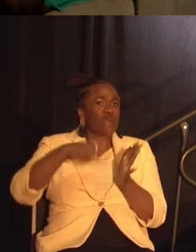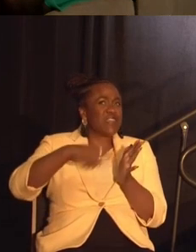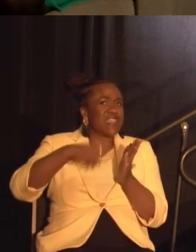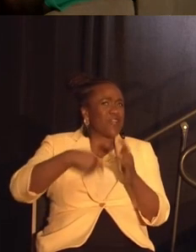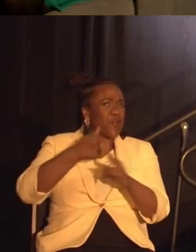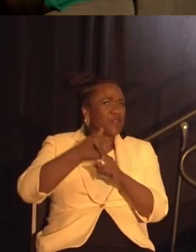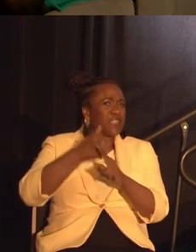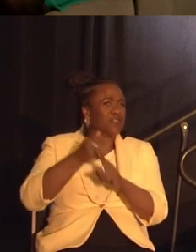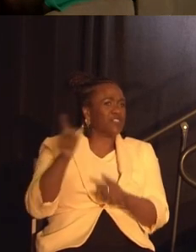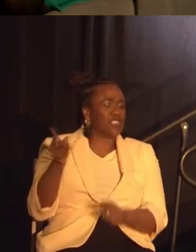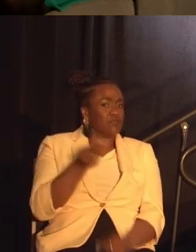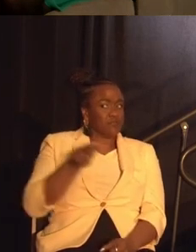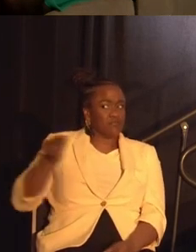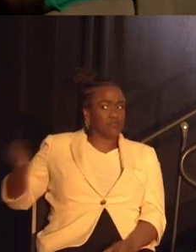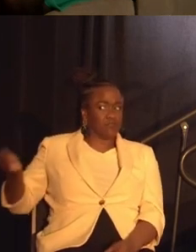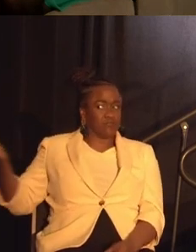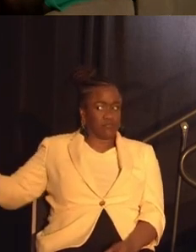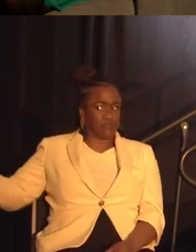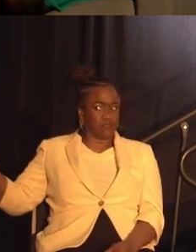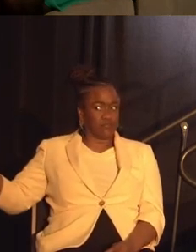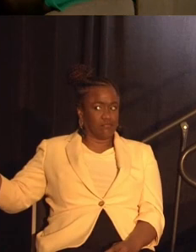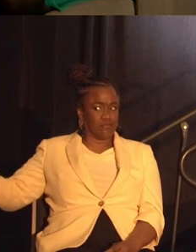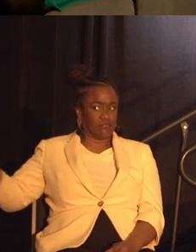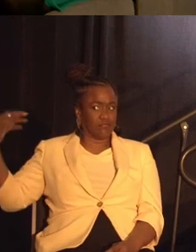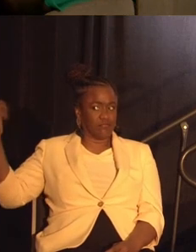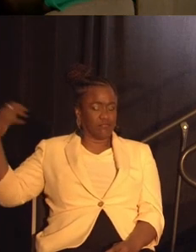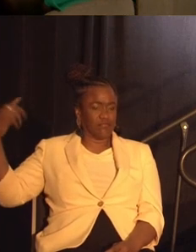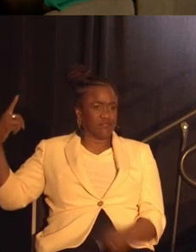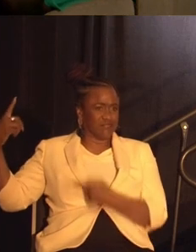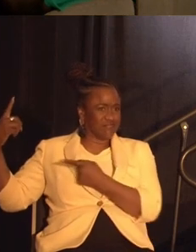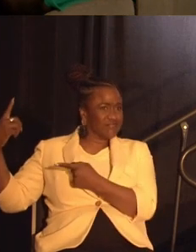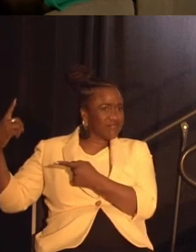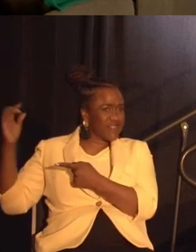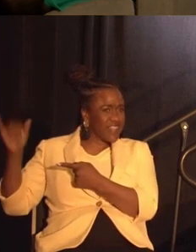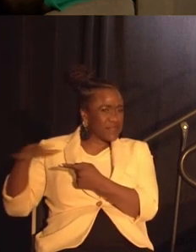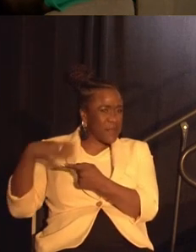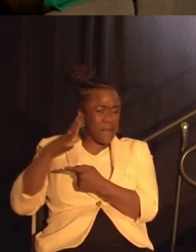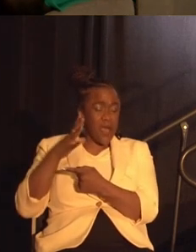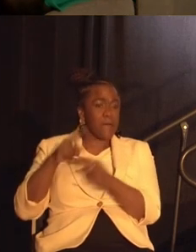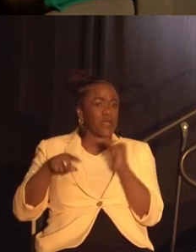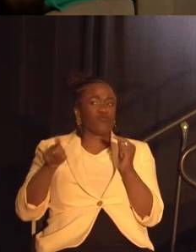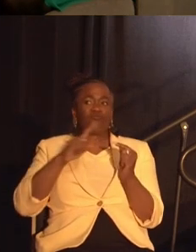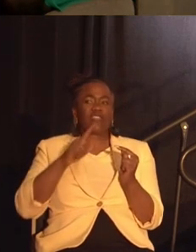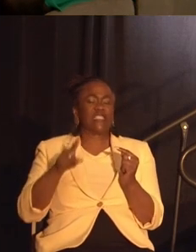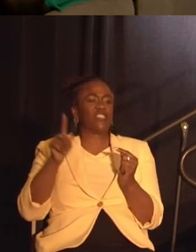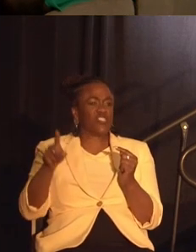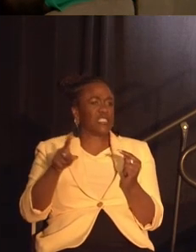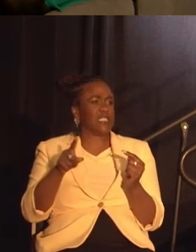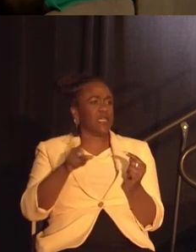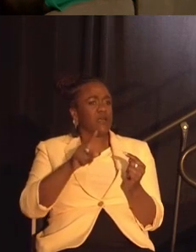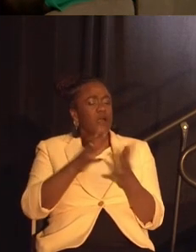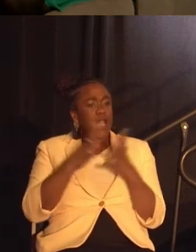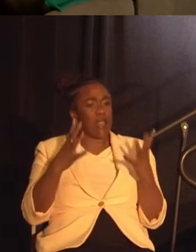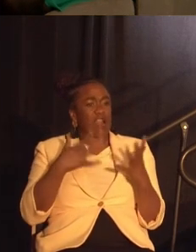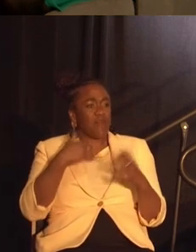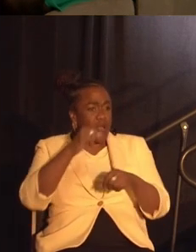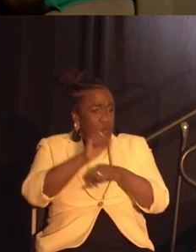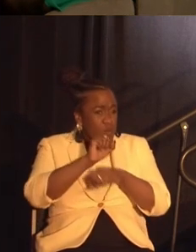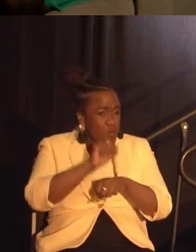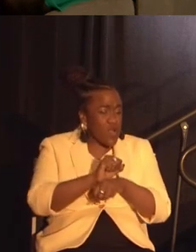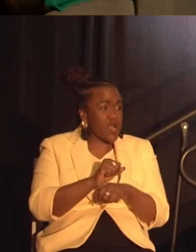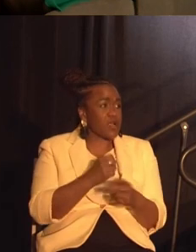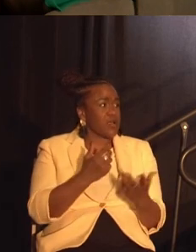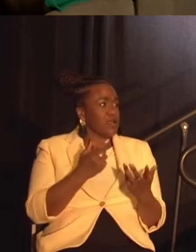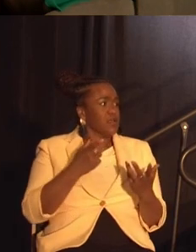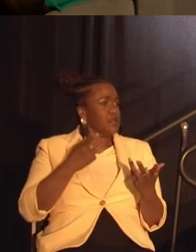she does, and I just love that she takes it in her work bag along with her, like, ginger chews and bandages